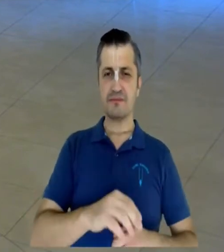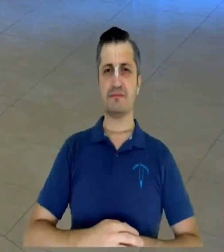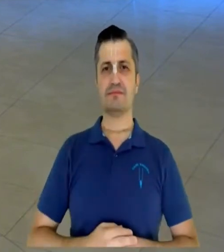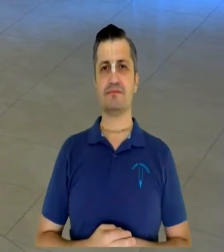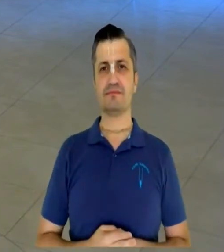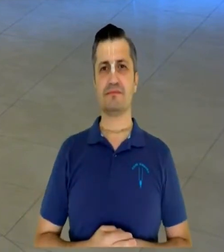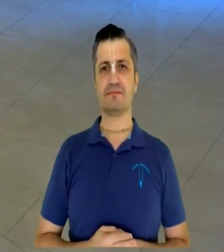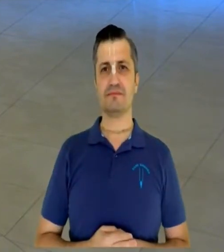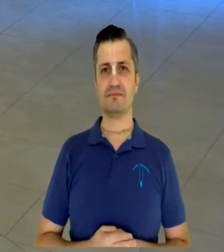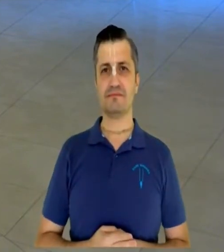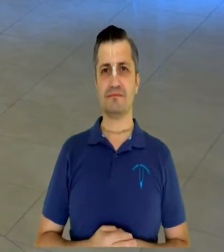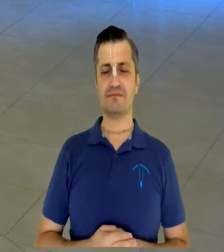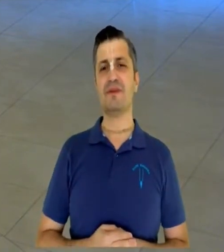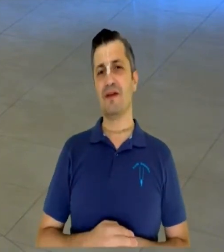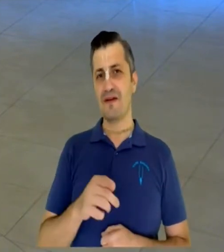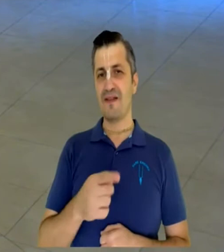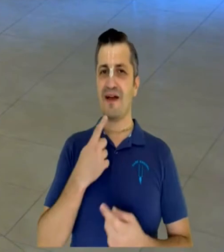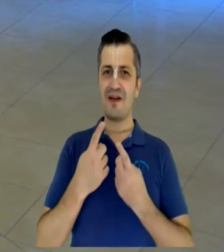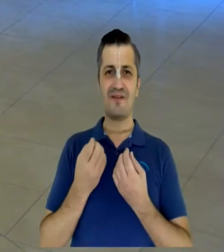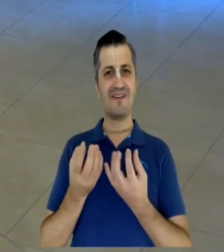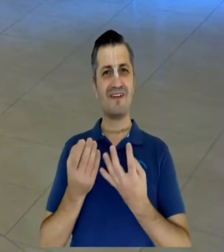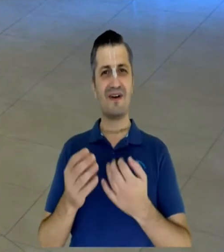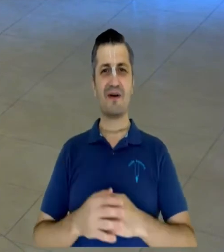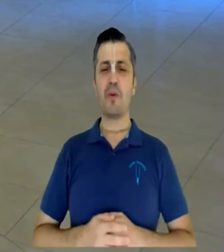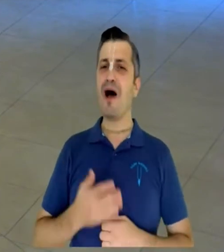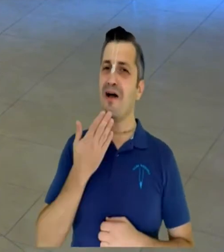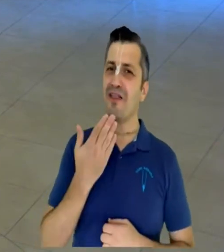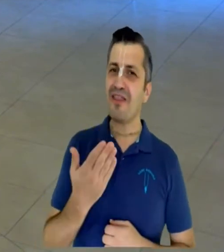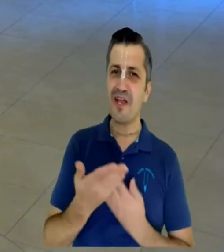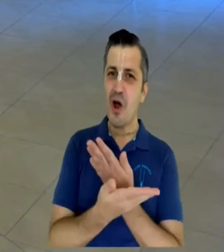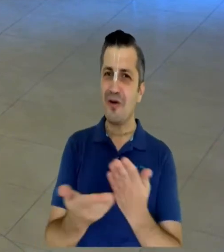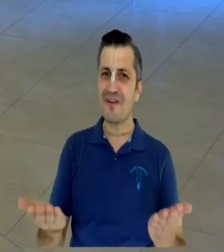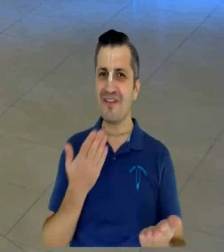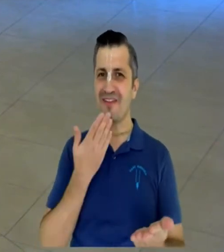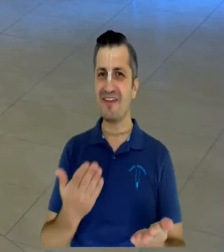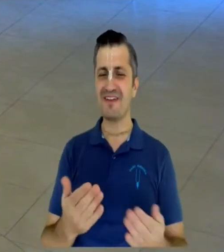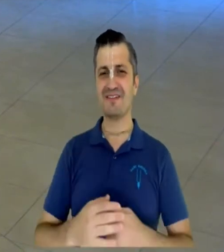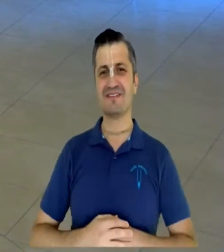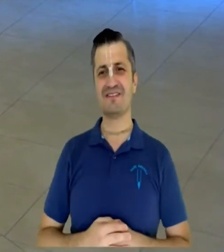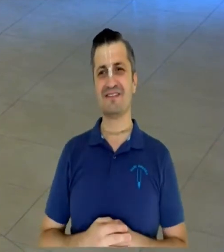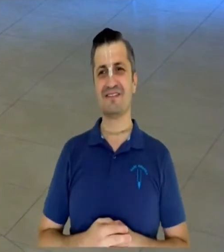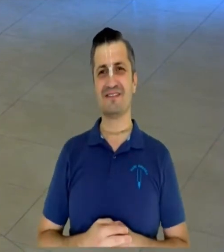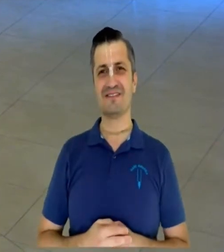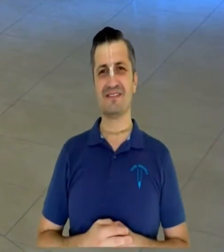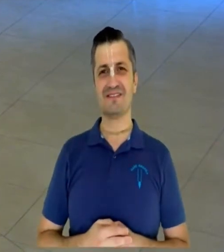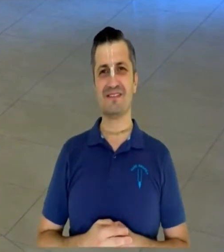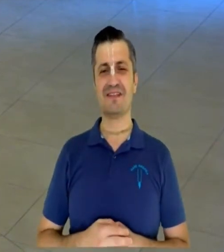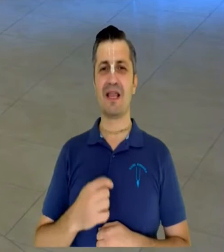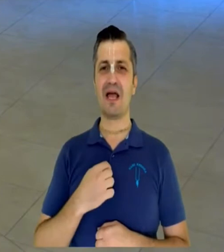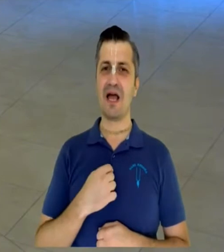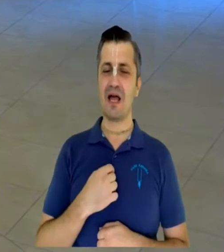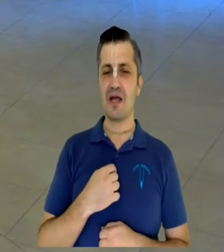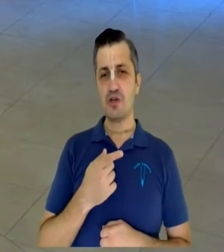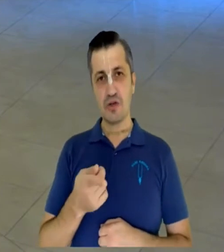So, yeah, no. So thank you very much. So that's why we actually Krishna